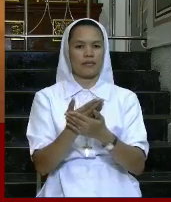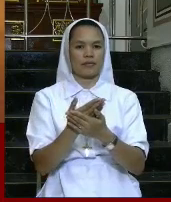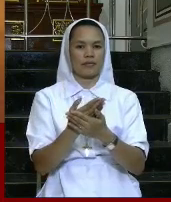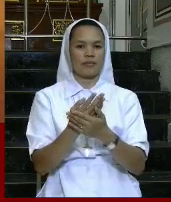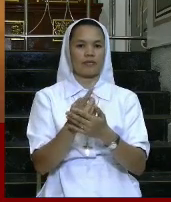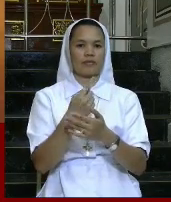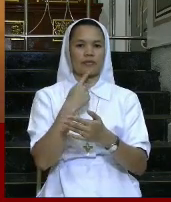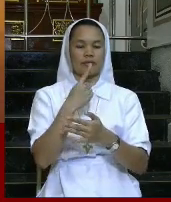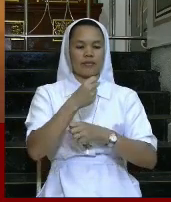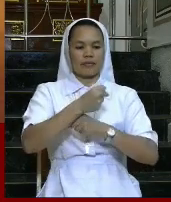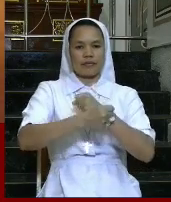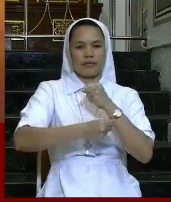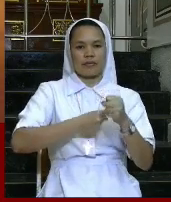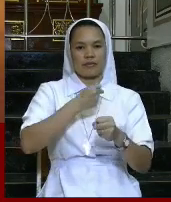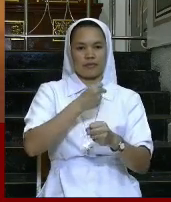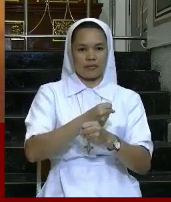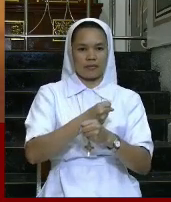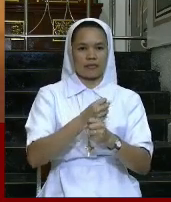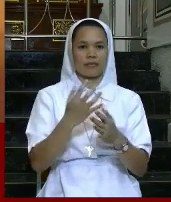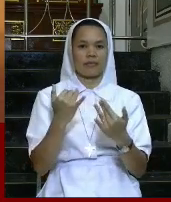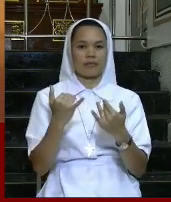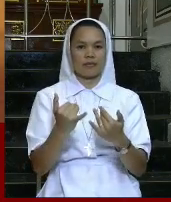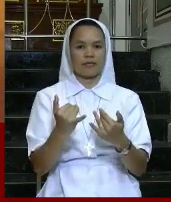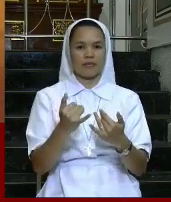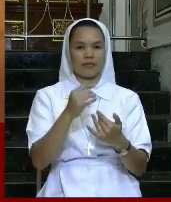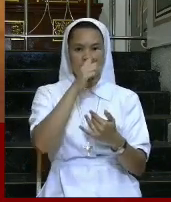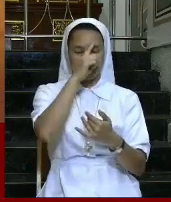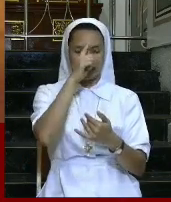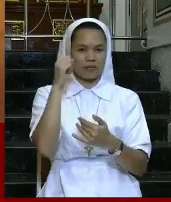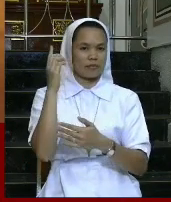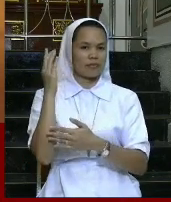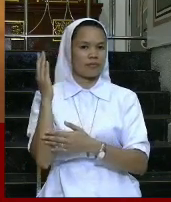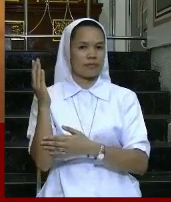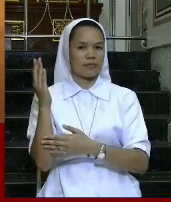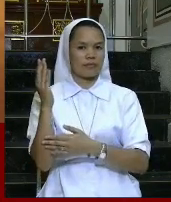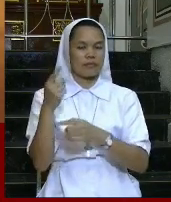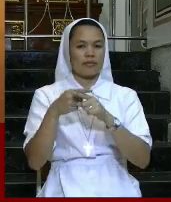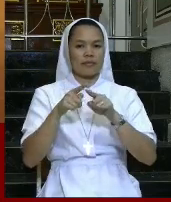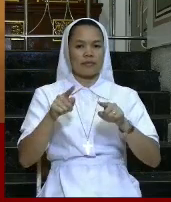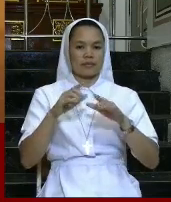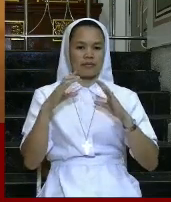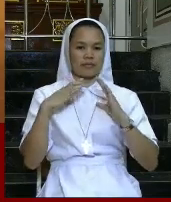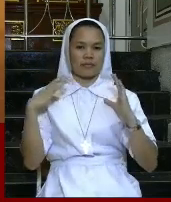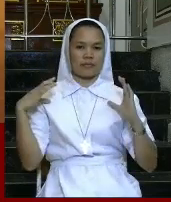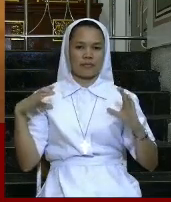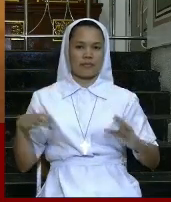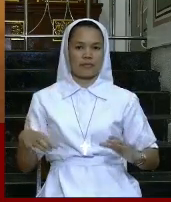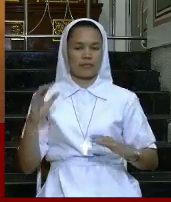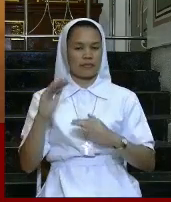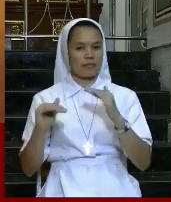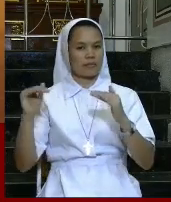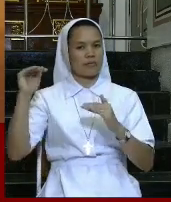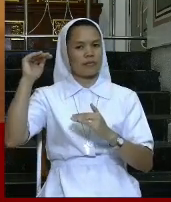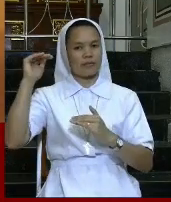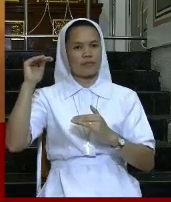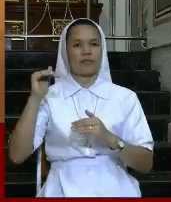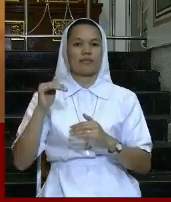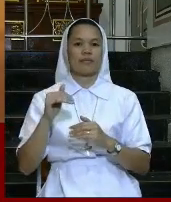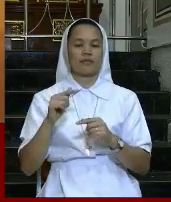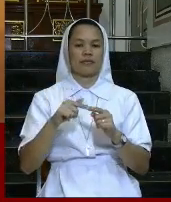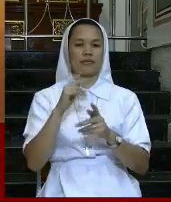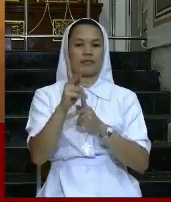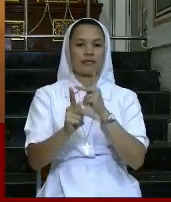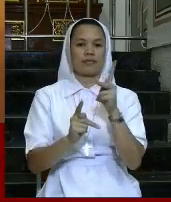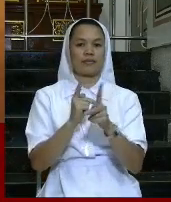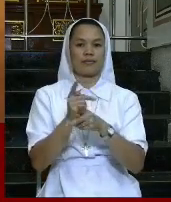I suffered much in a dream today because of him. The chief priests and the elders persuaded the crowds